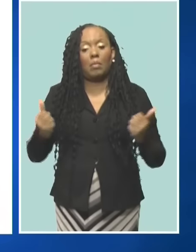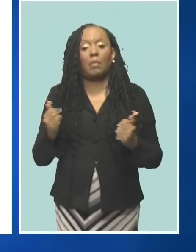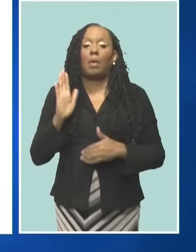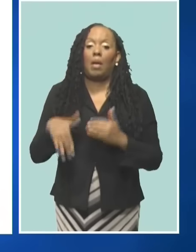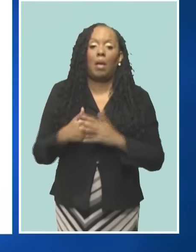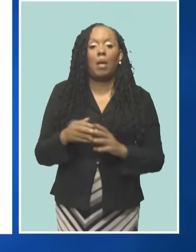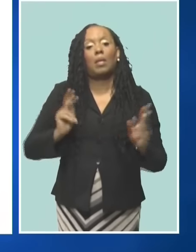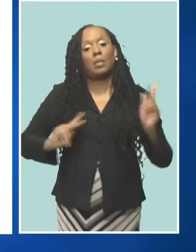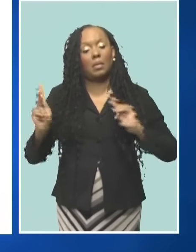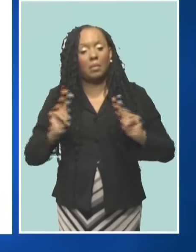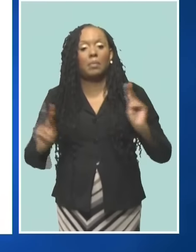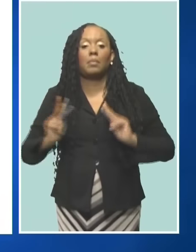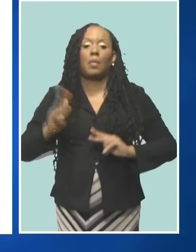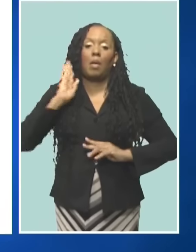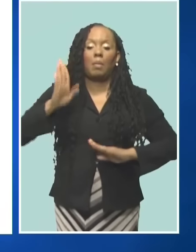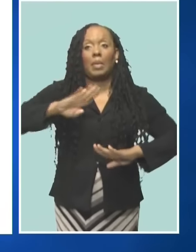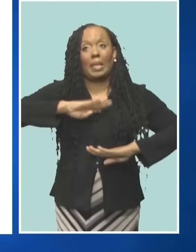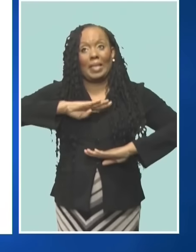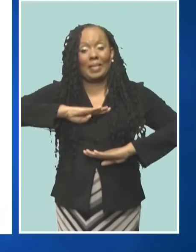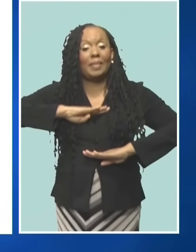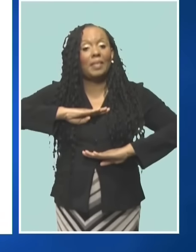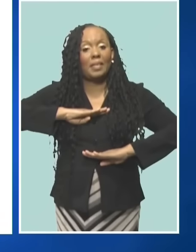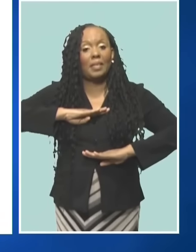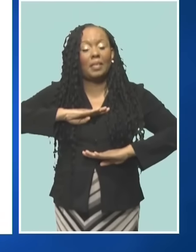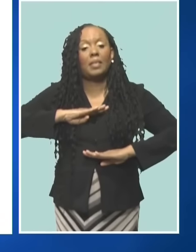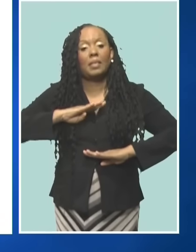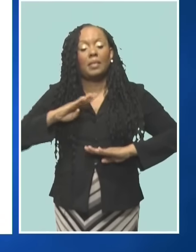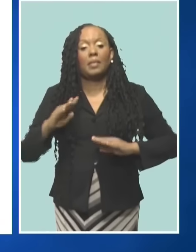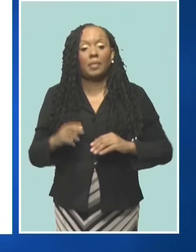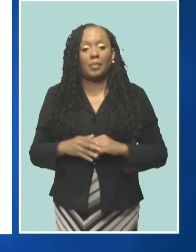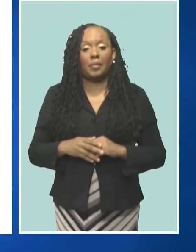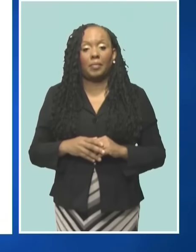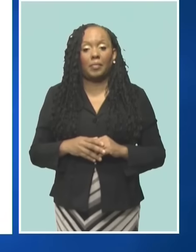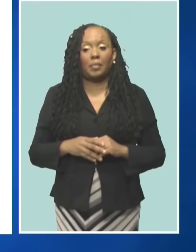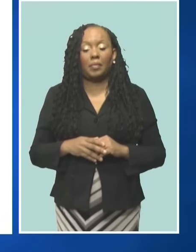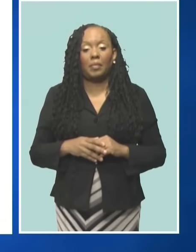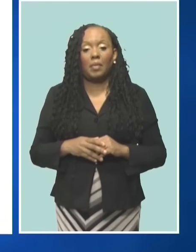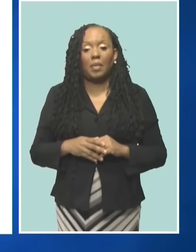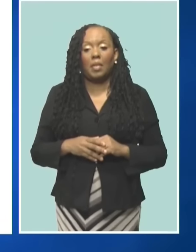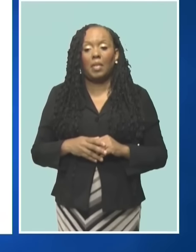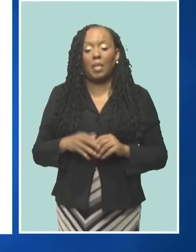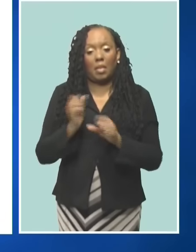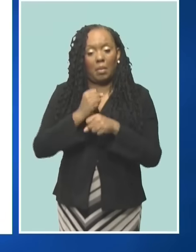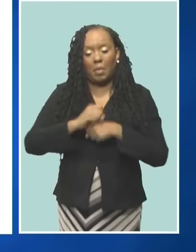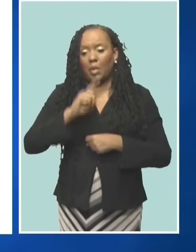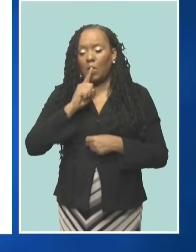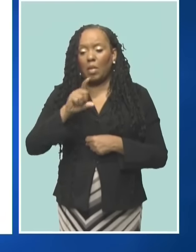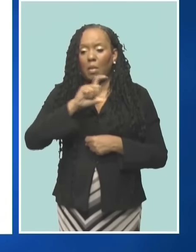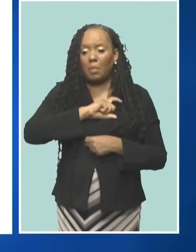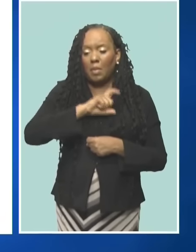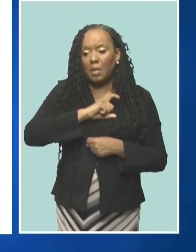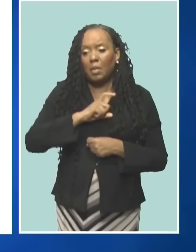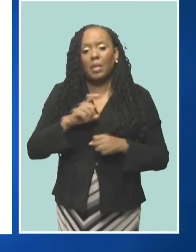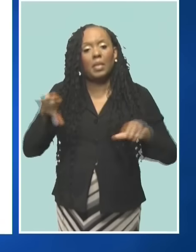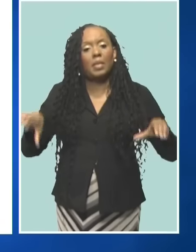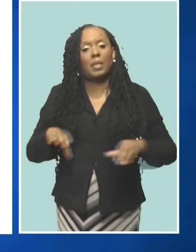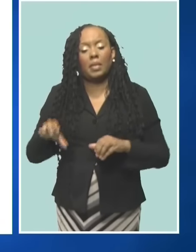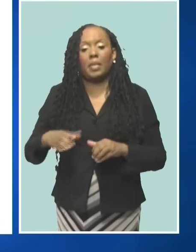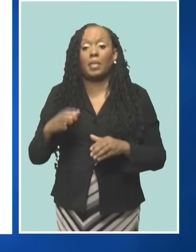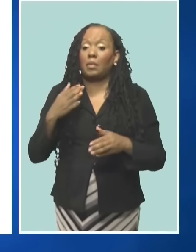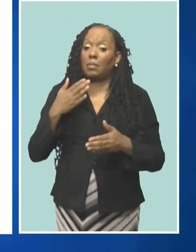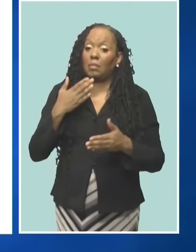public will be satisfied that a complete and decent job was done where this victim, now